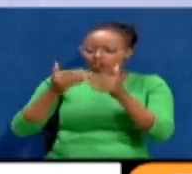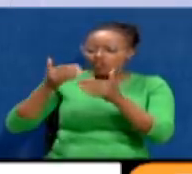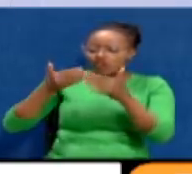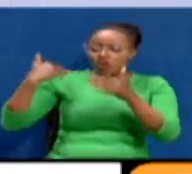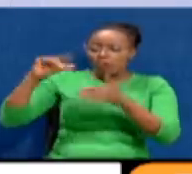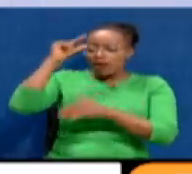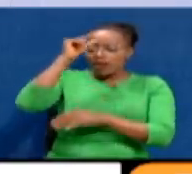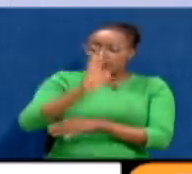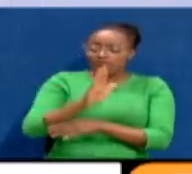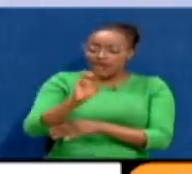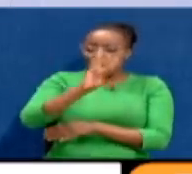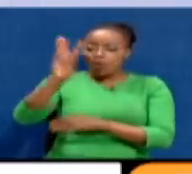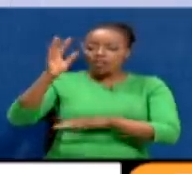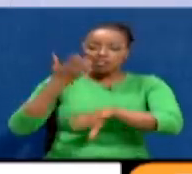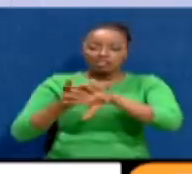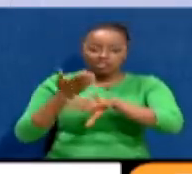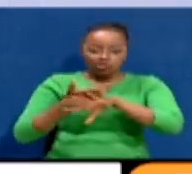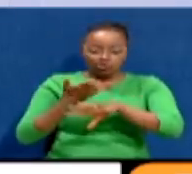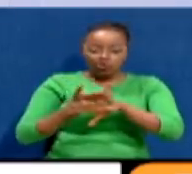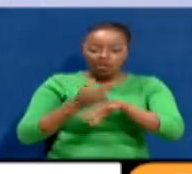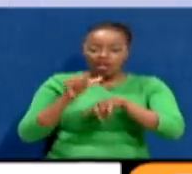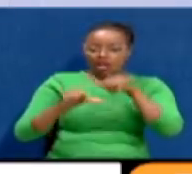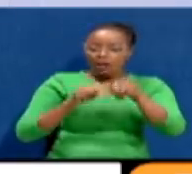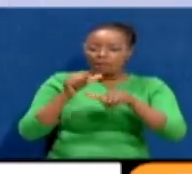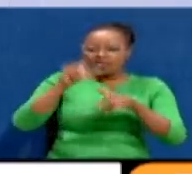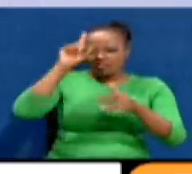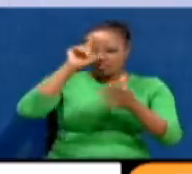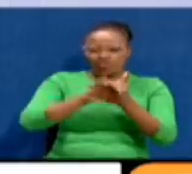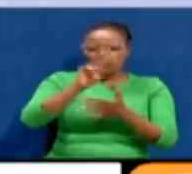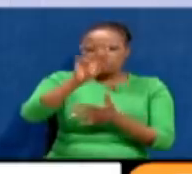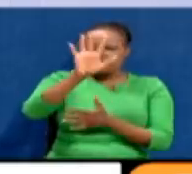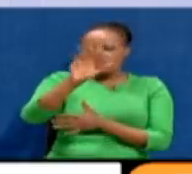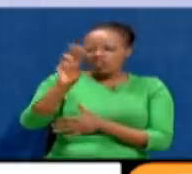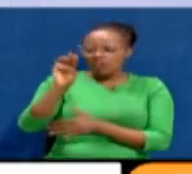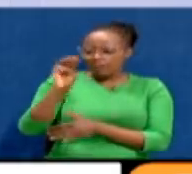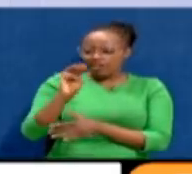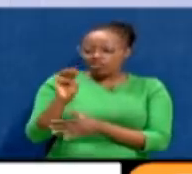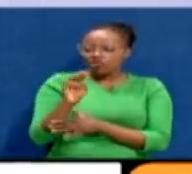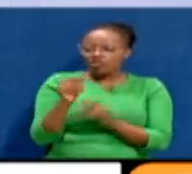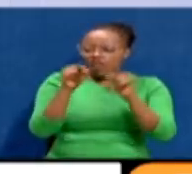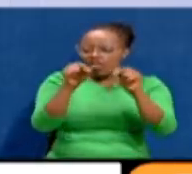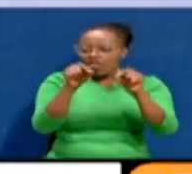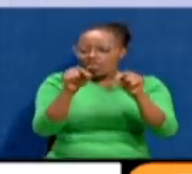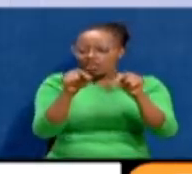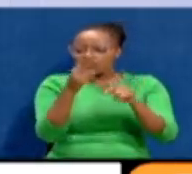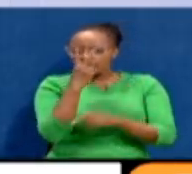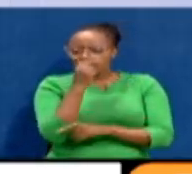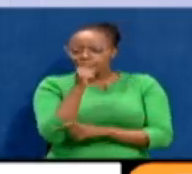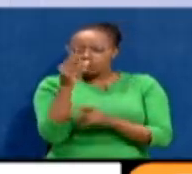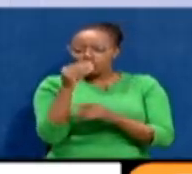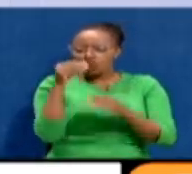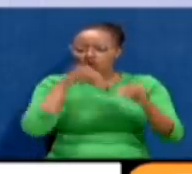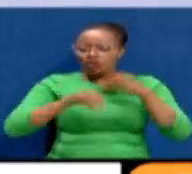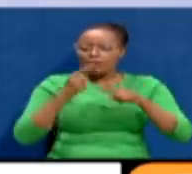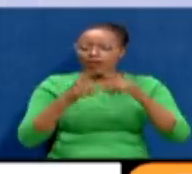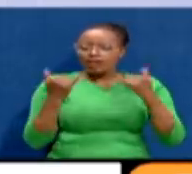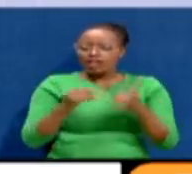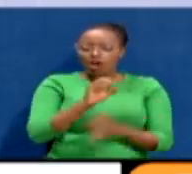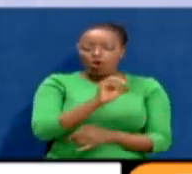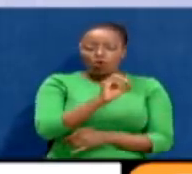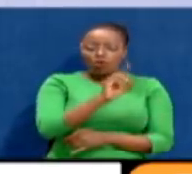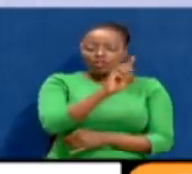of Kiambu County, Ferdinand Waitito, over, I should believe, over 25 million Kenya shilling allegation of corruption. And now we are seeing an